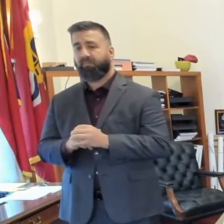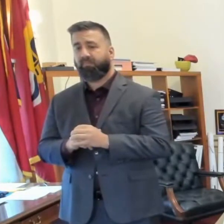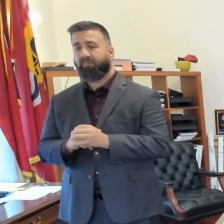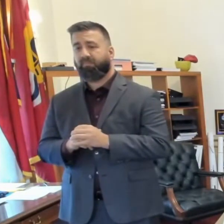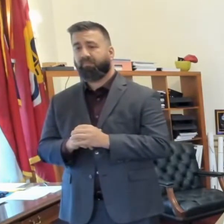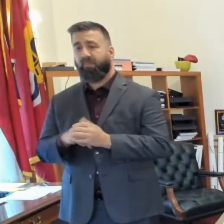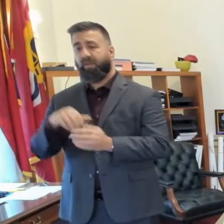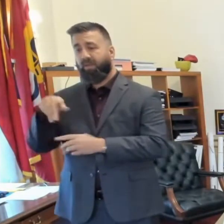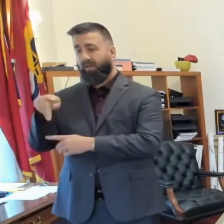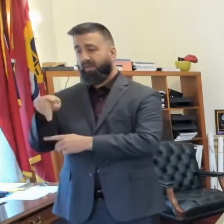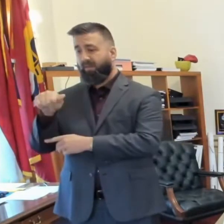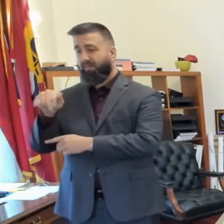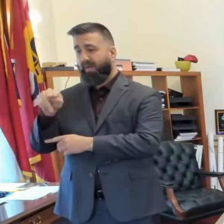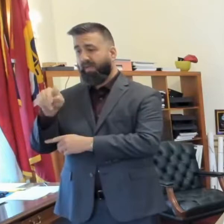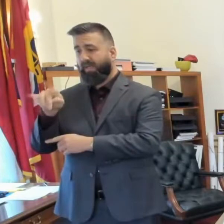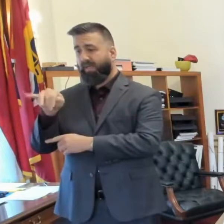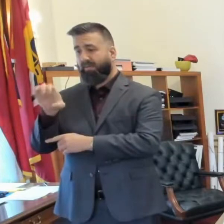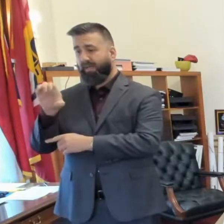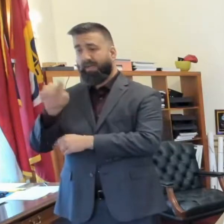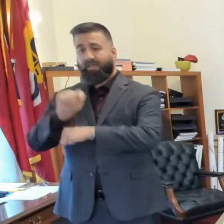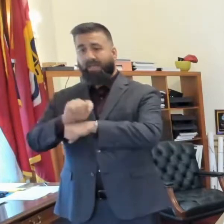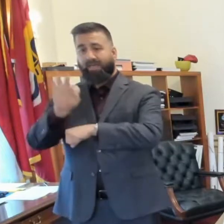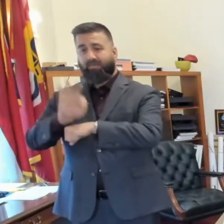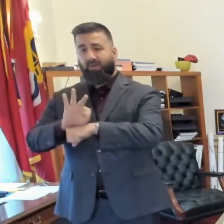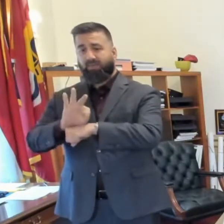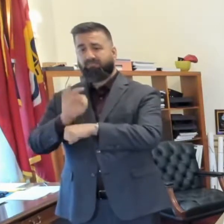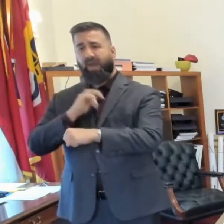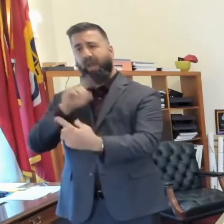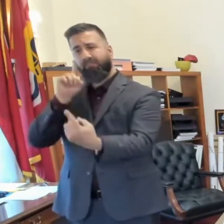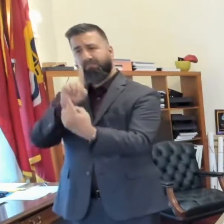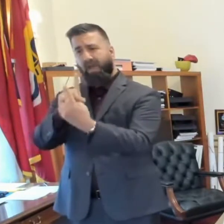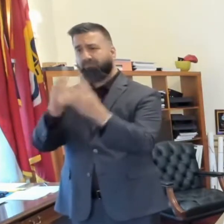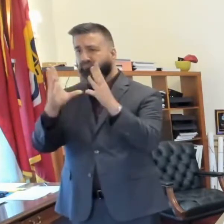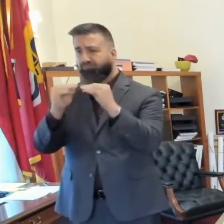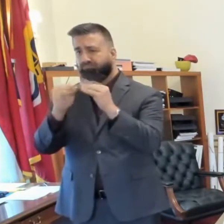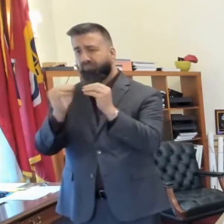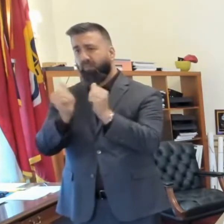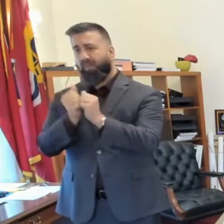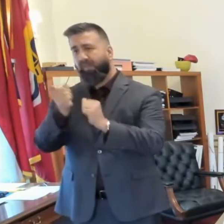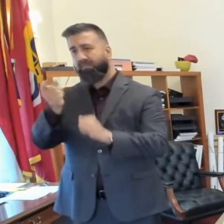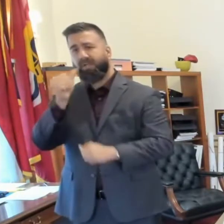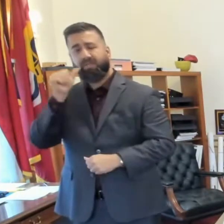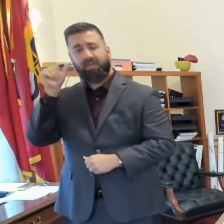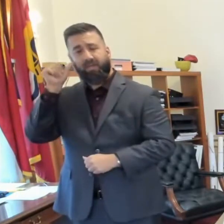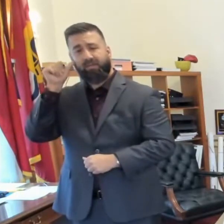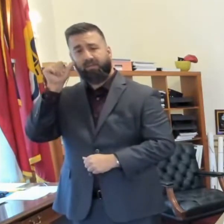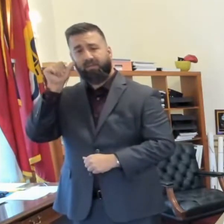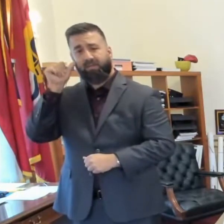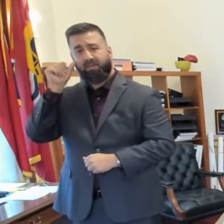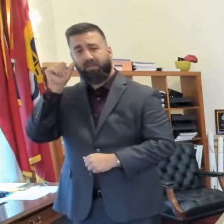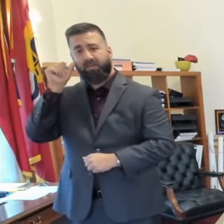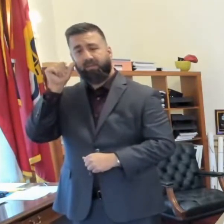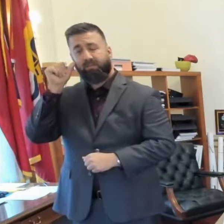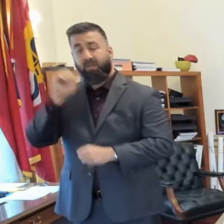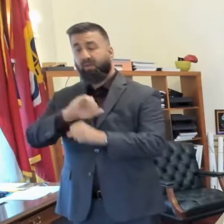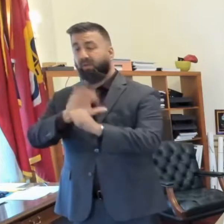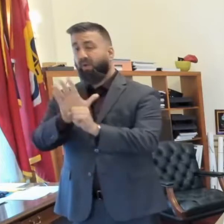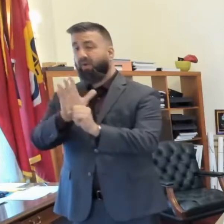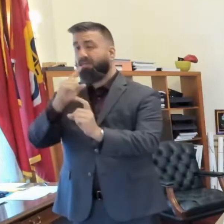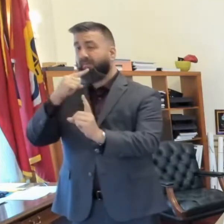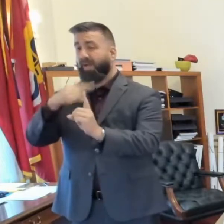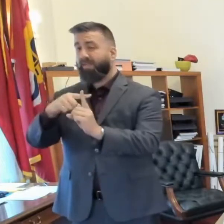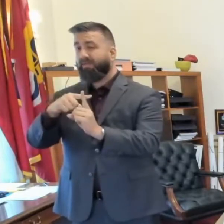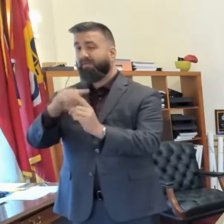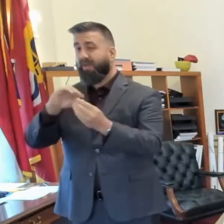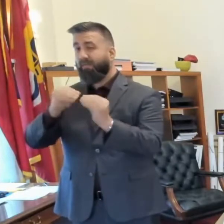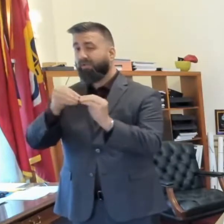task force, met with them or talked with them yesterday, and the number of positive cases are down, but the number of tests